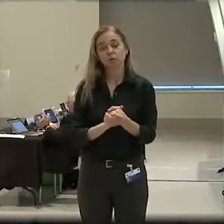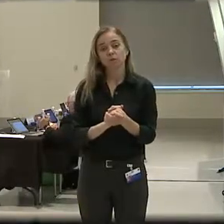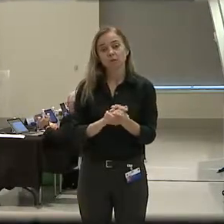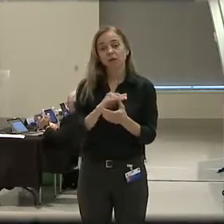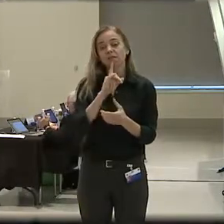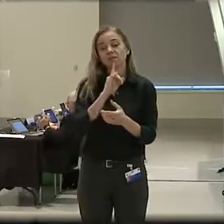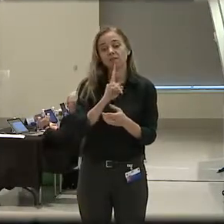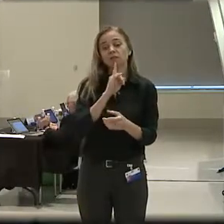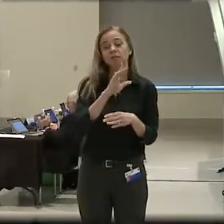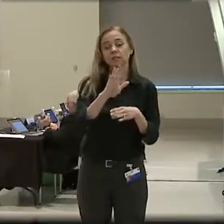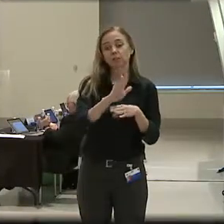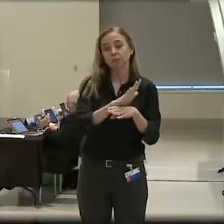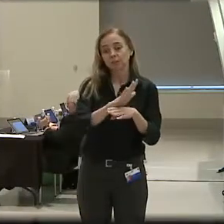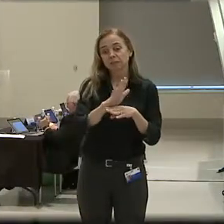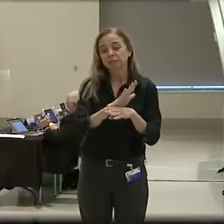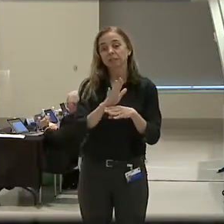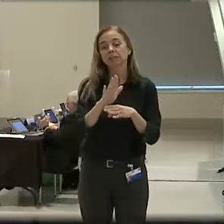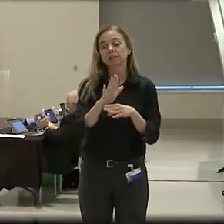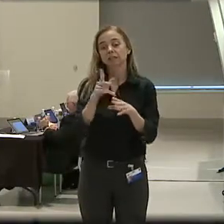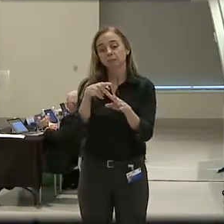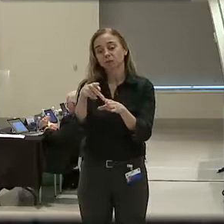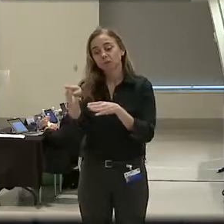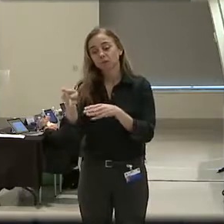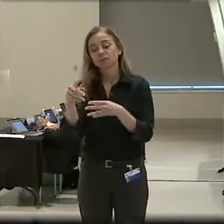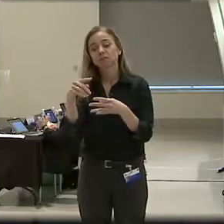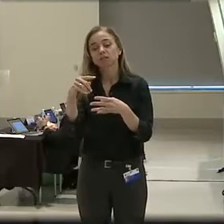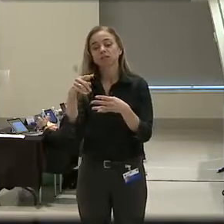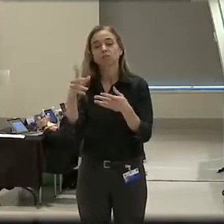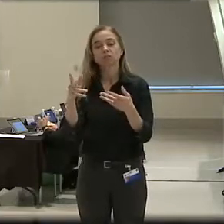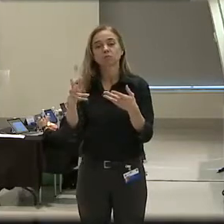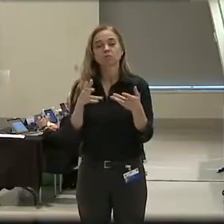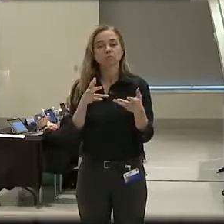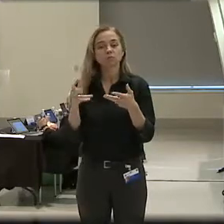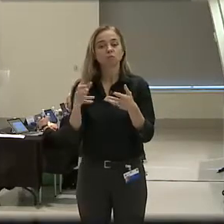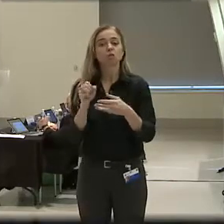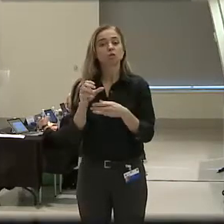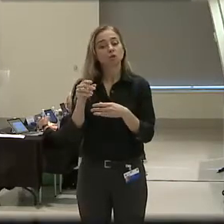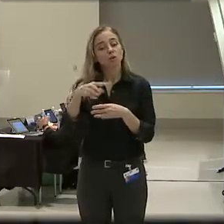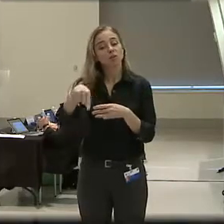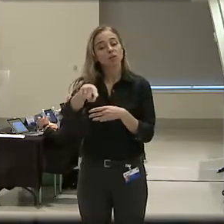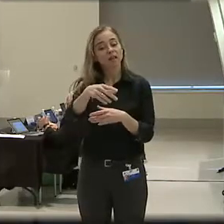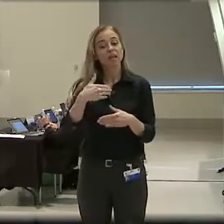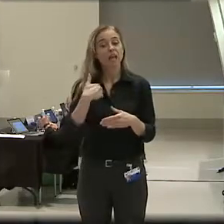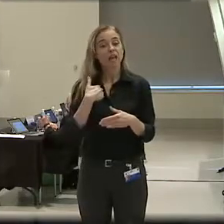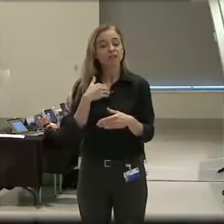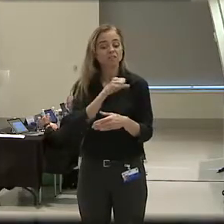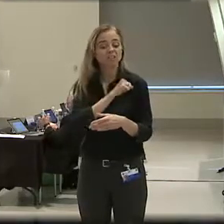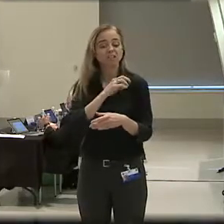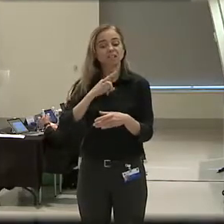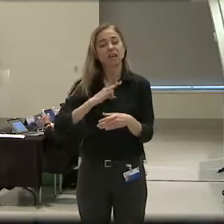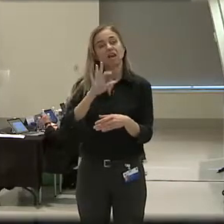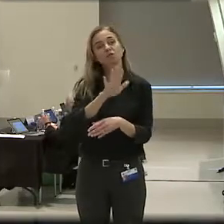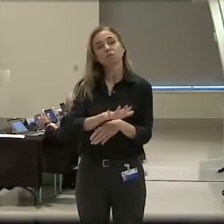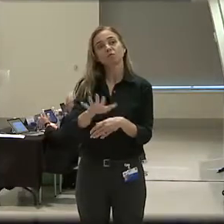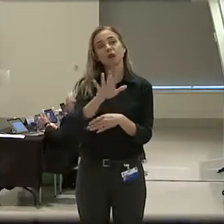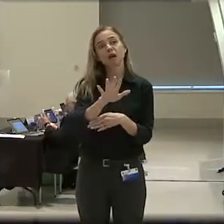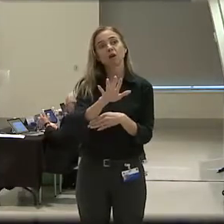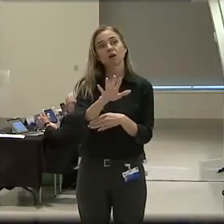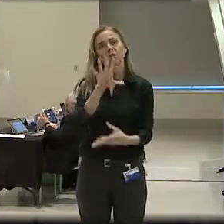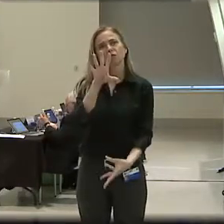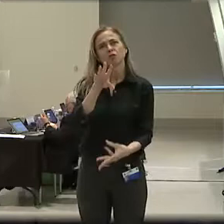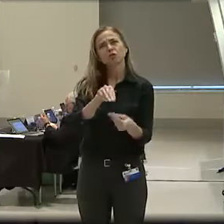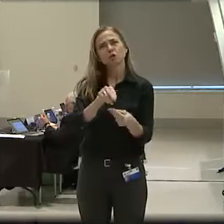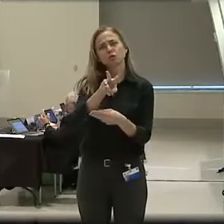various business and professions. So they have a staff of about